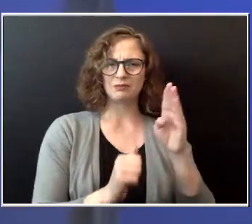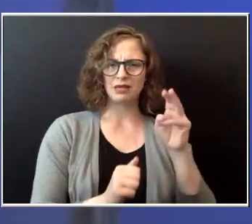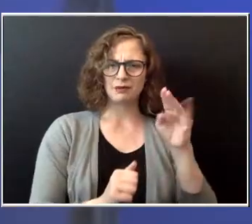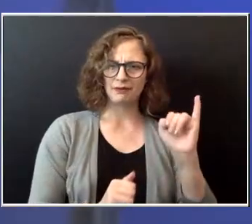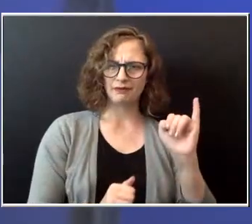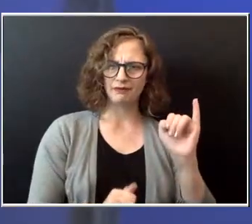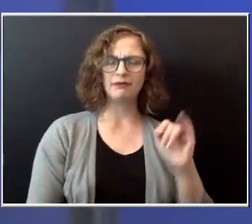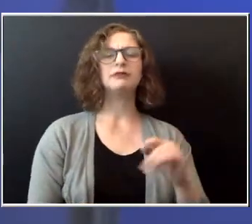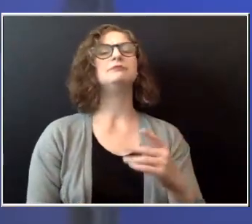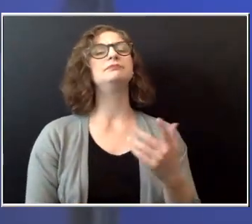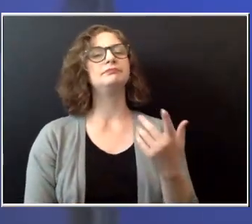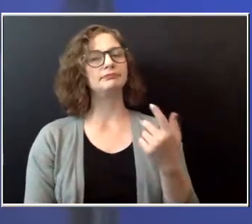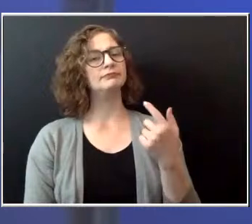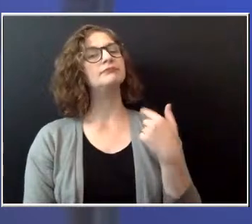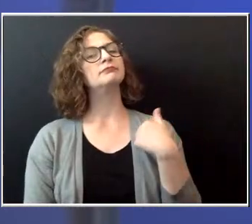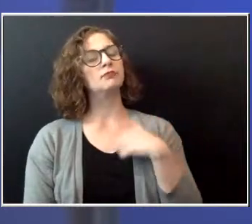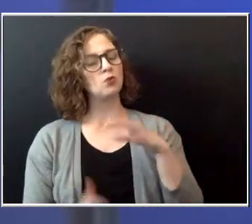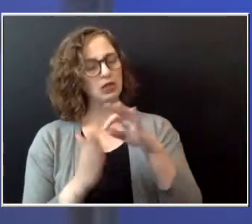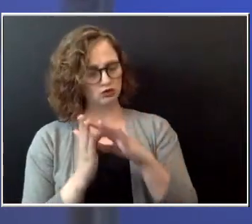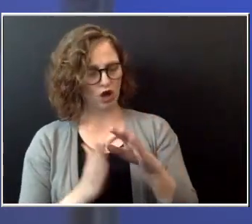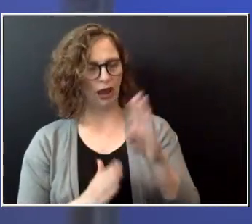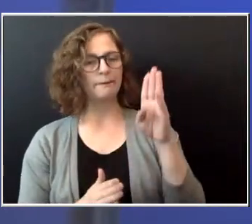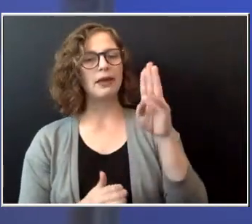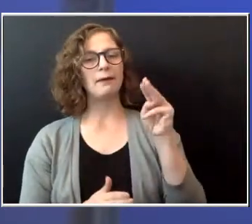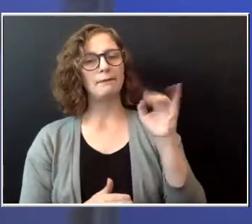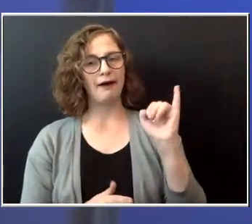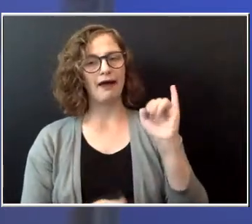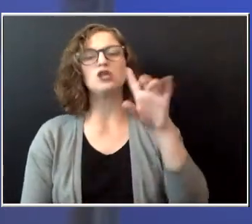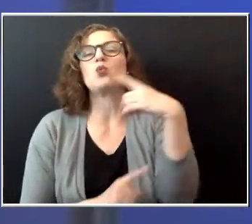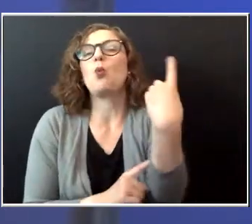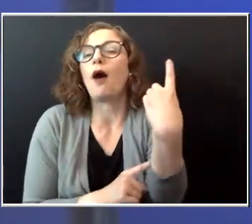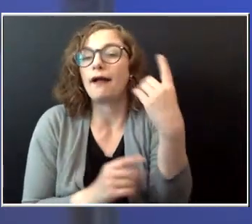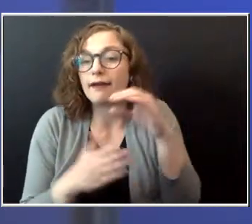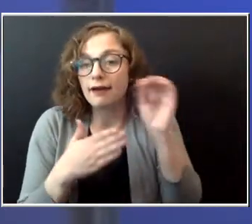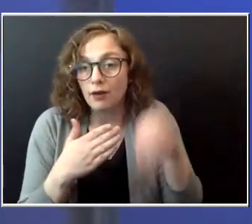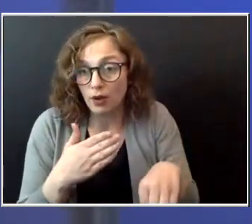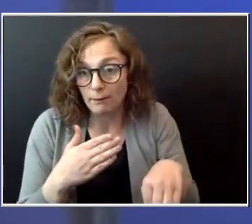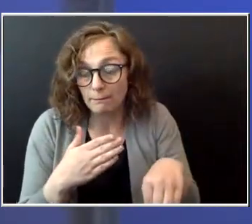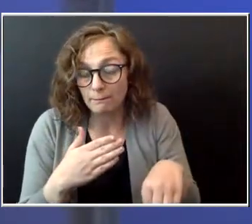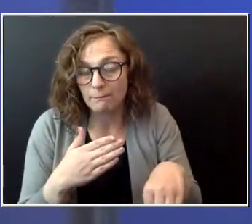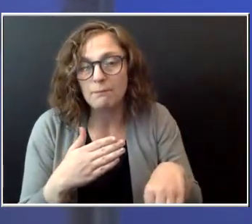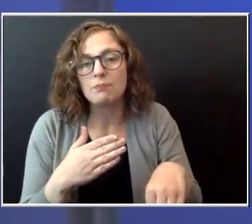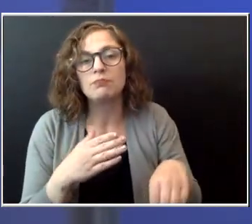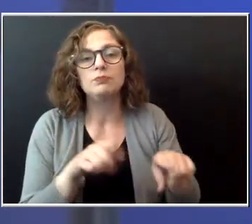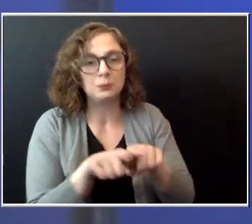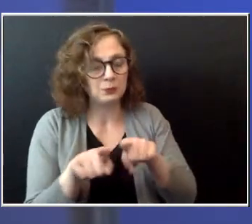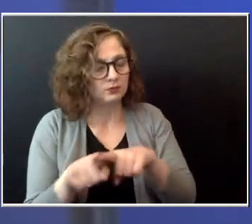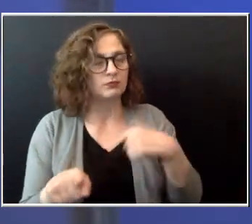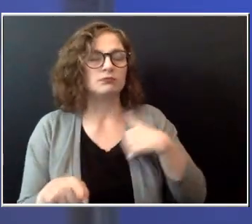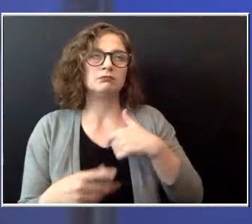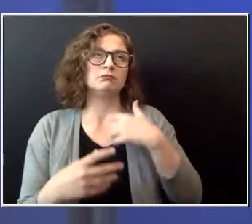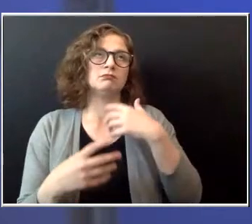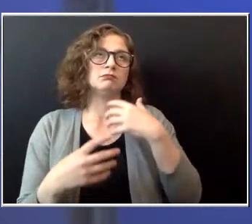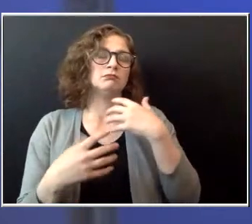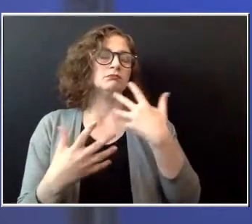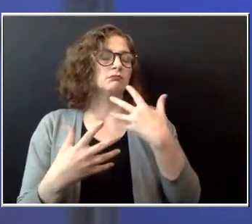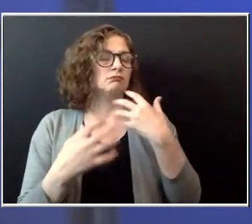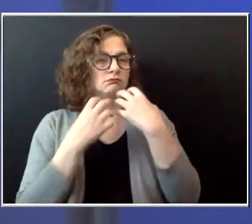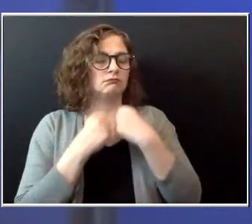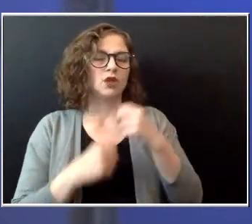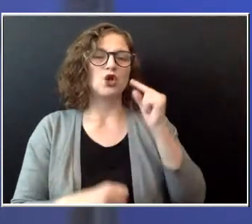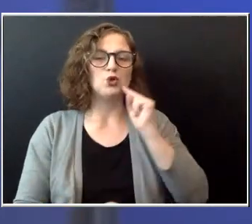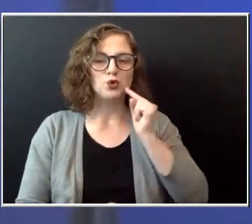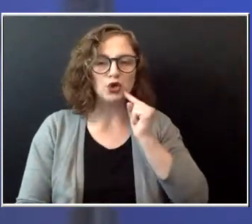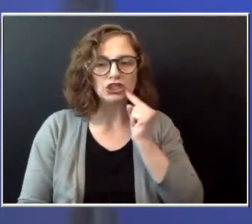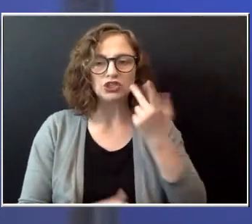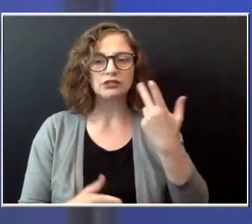BMI as one of our outcomes, but we also very much care about nutrition. We track their nutrition, we track physical activity, we